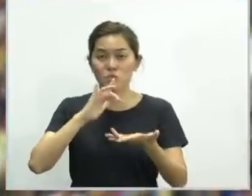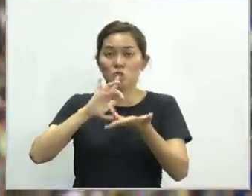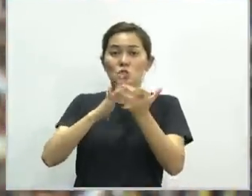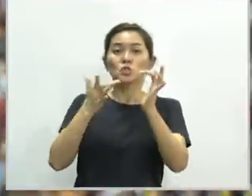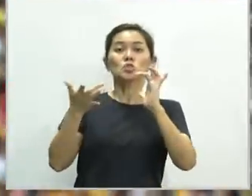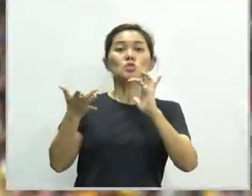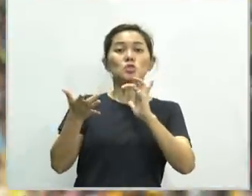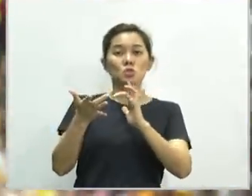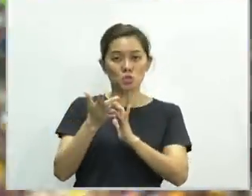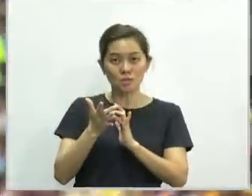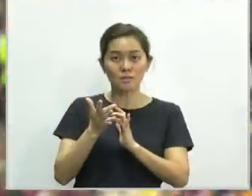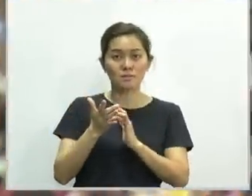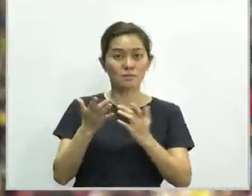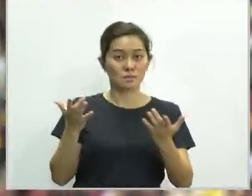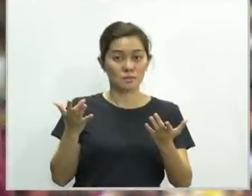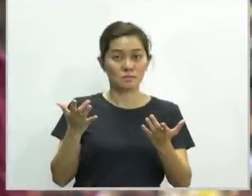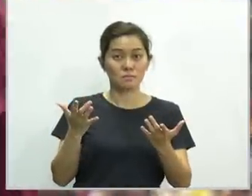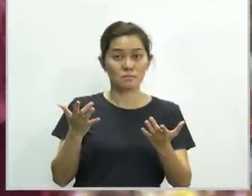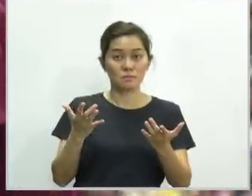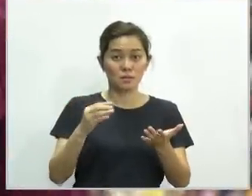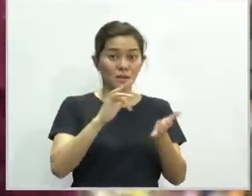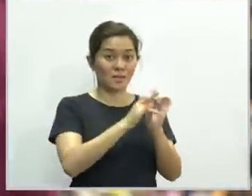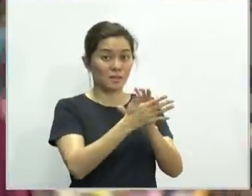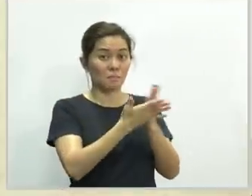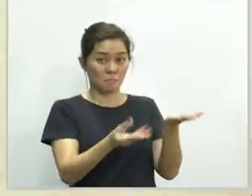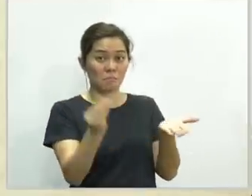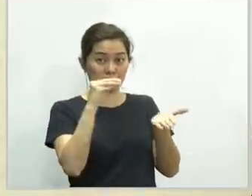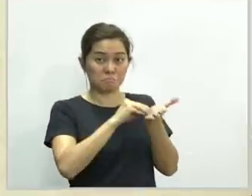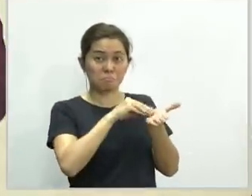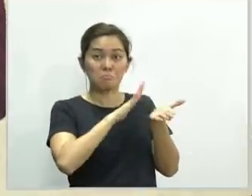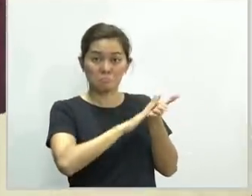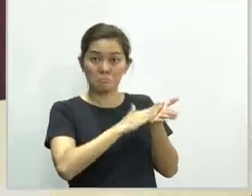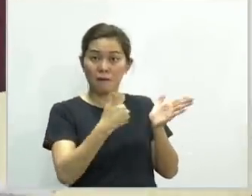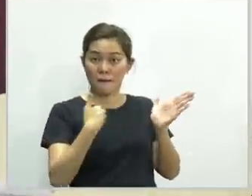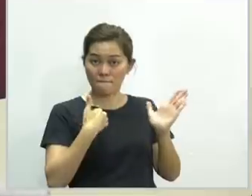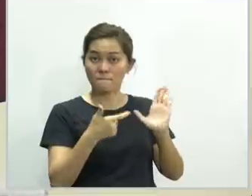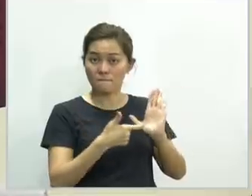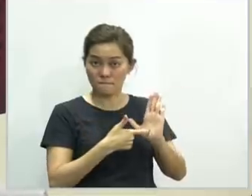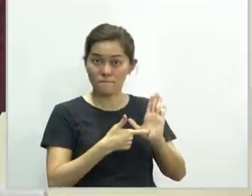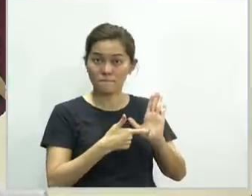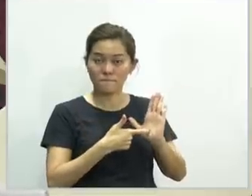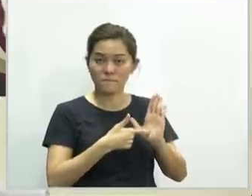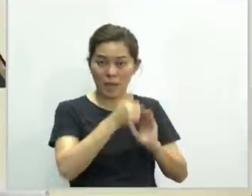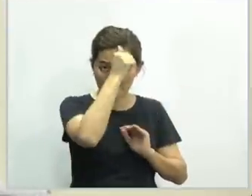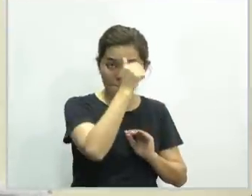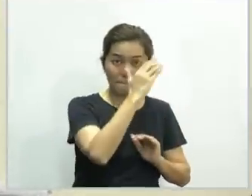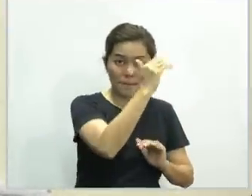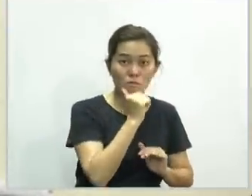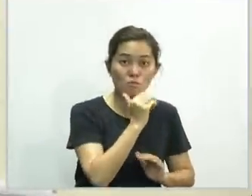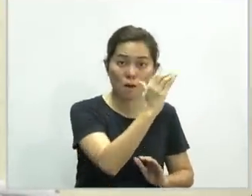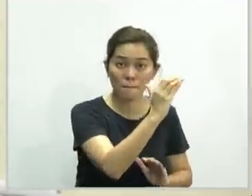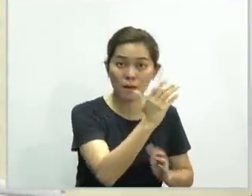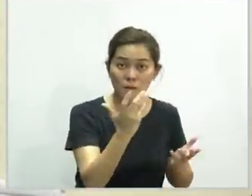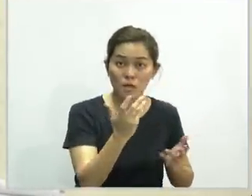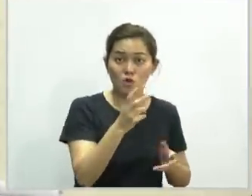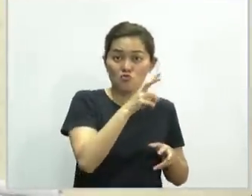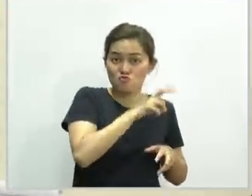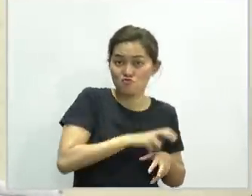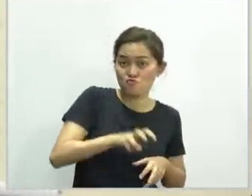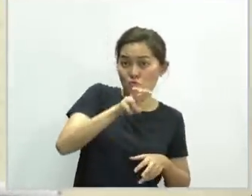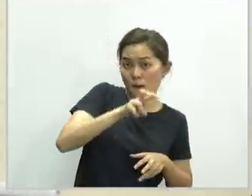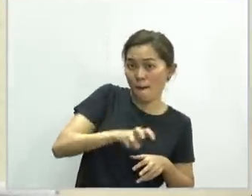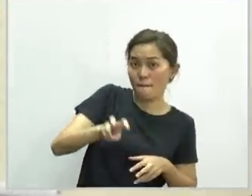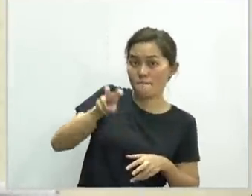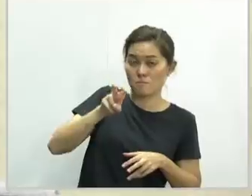Jesus, it's recorded in the Bible, he said, men and women are traveling